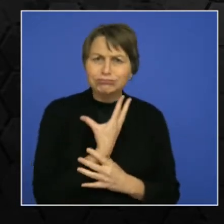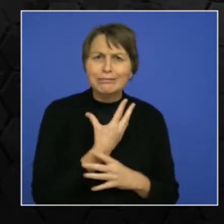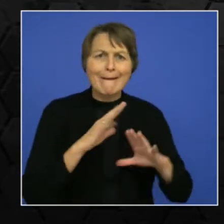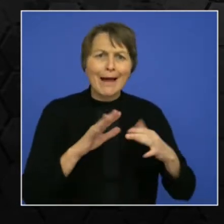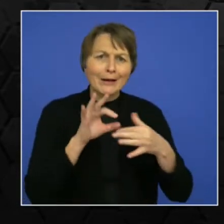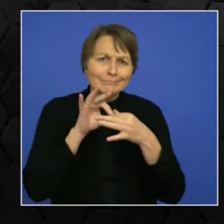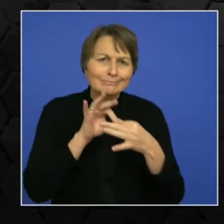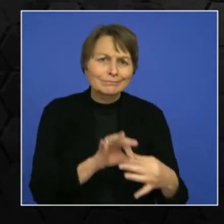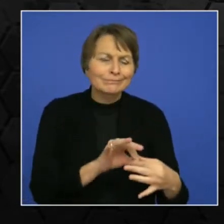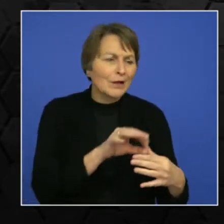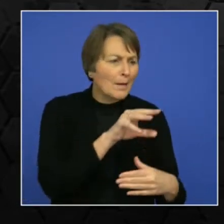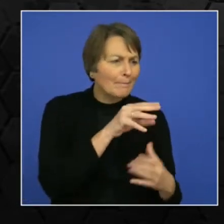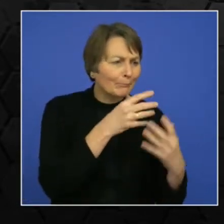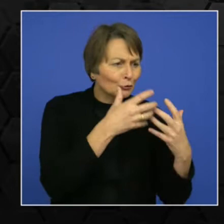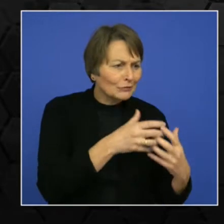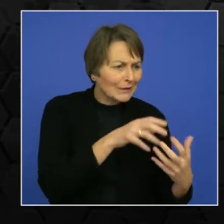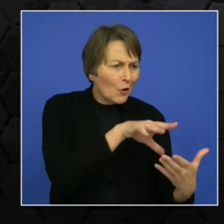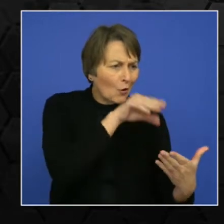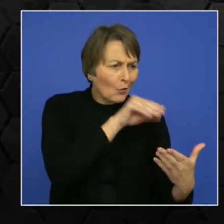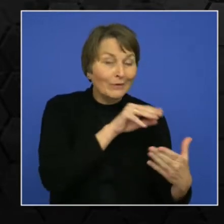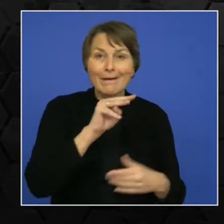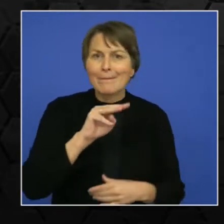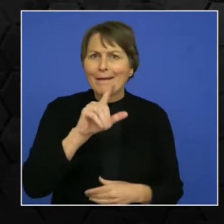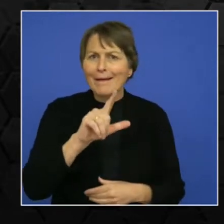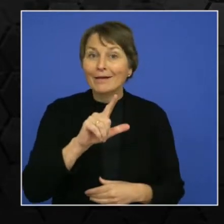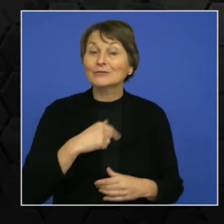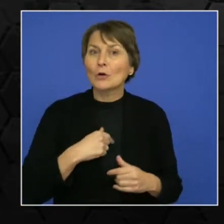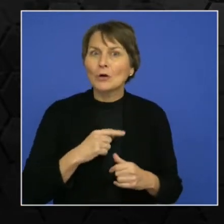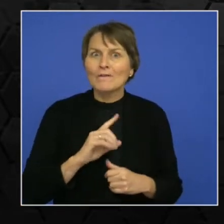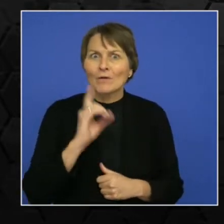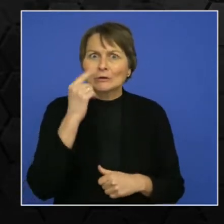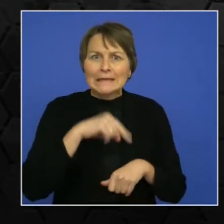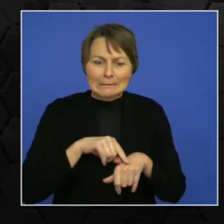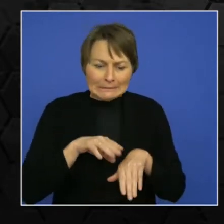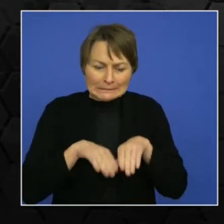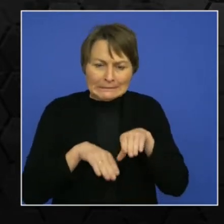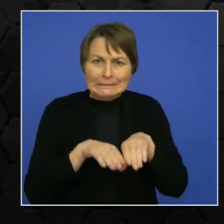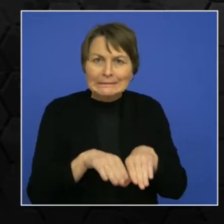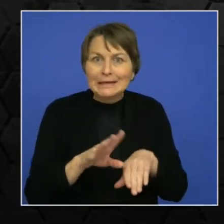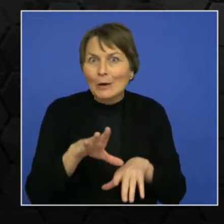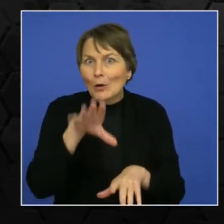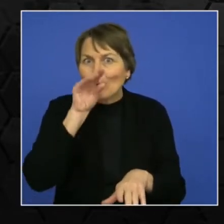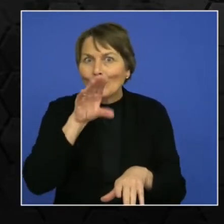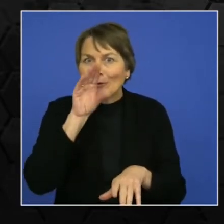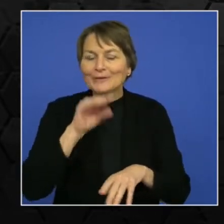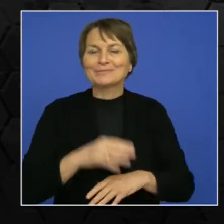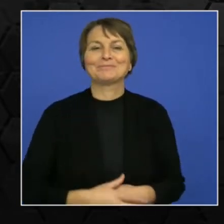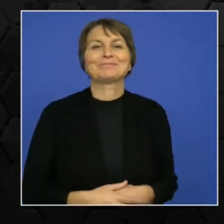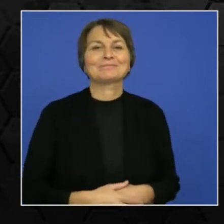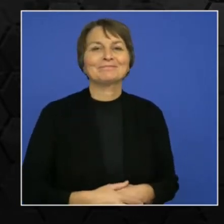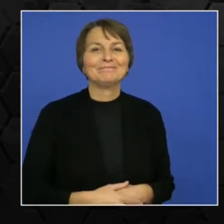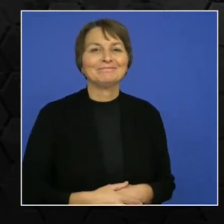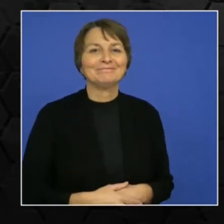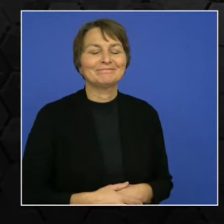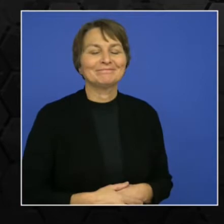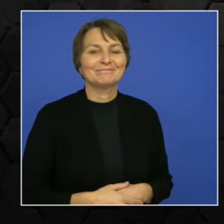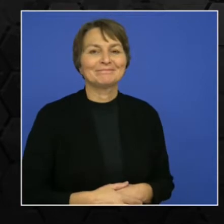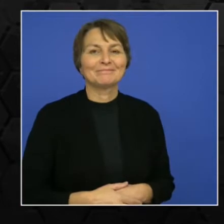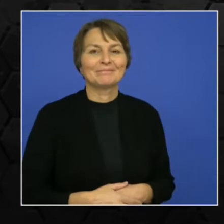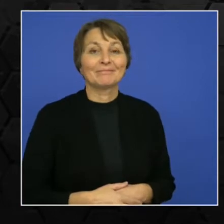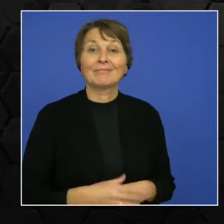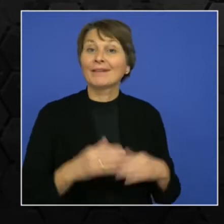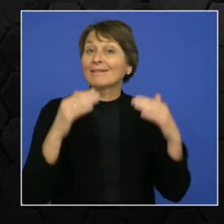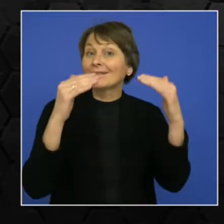learn for beginners. So in our next session, we're going to have a session